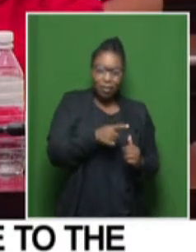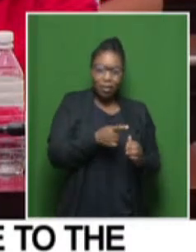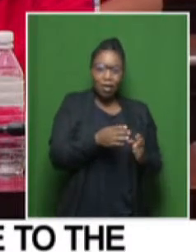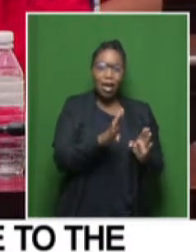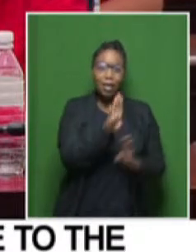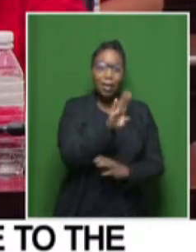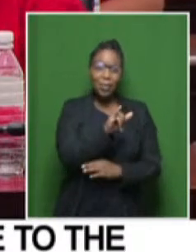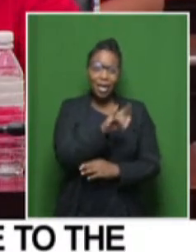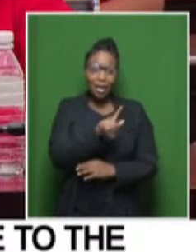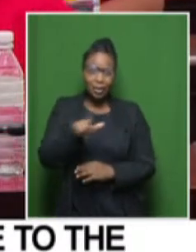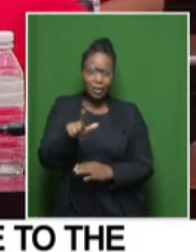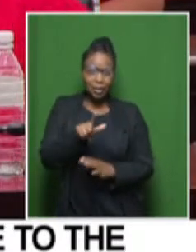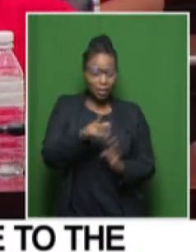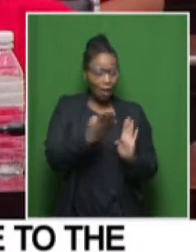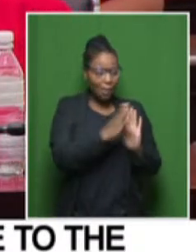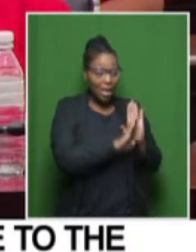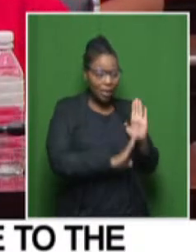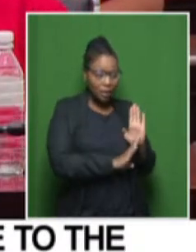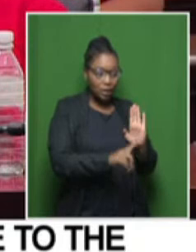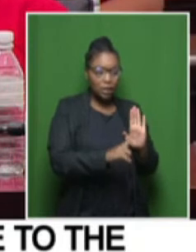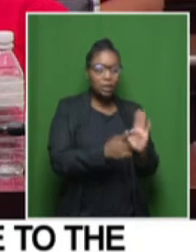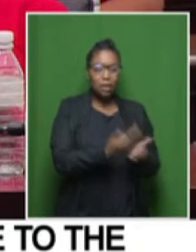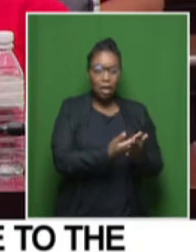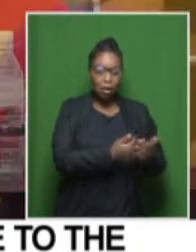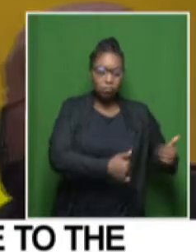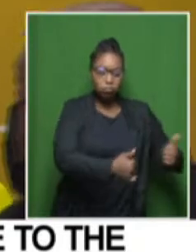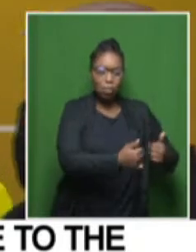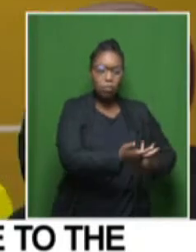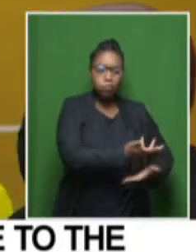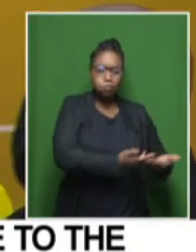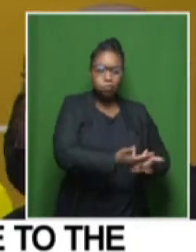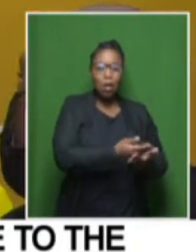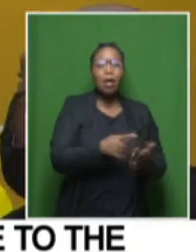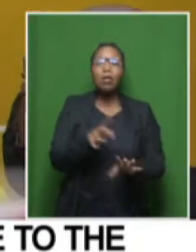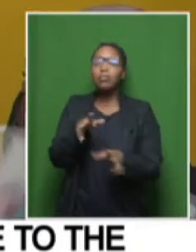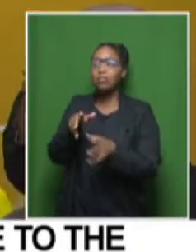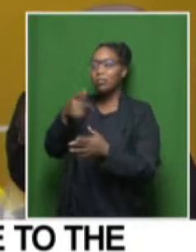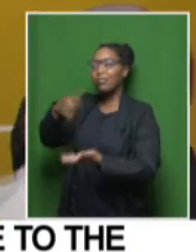bills. He must go and table the bills there. We didn't hear him.